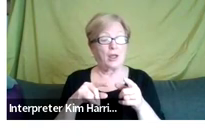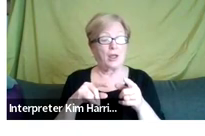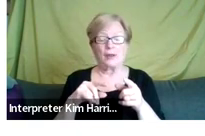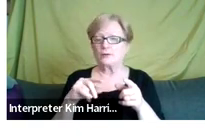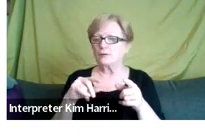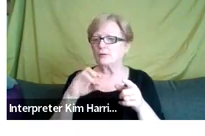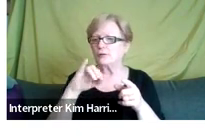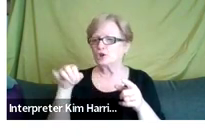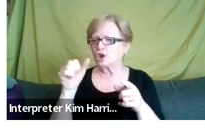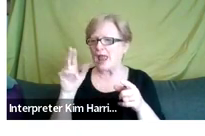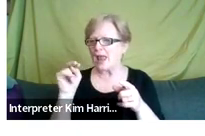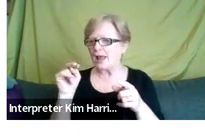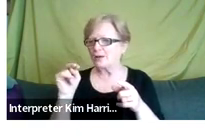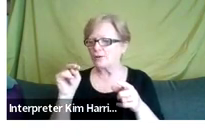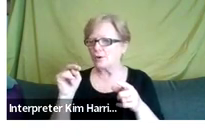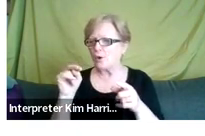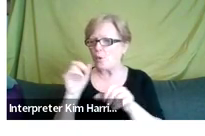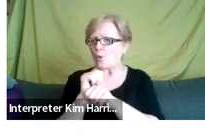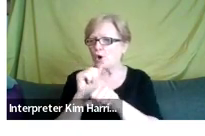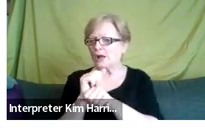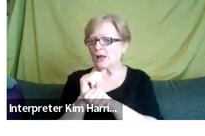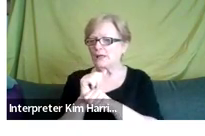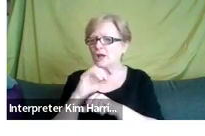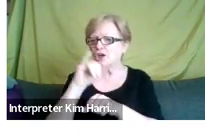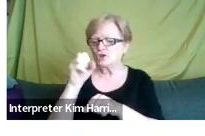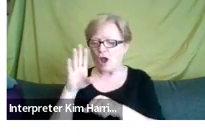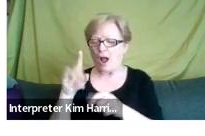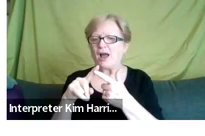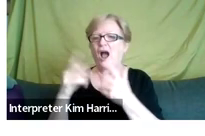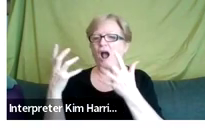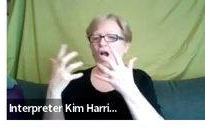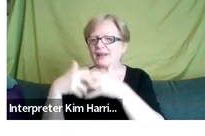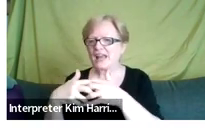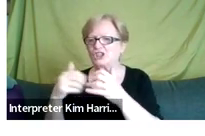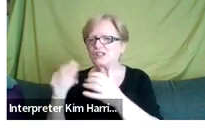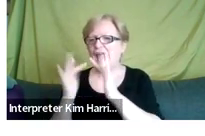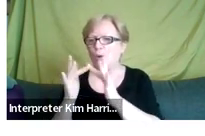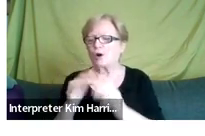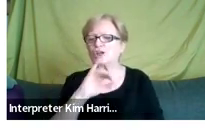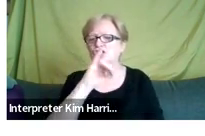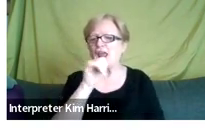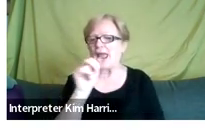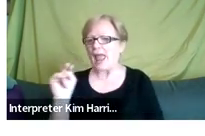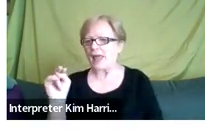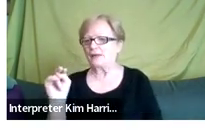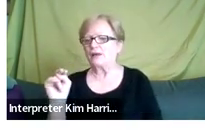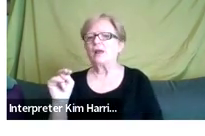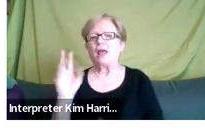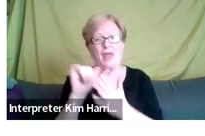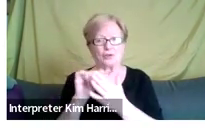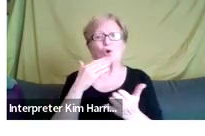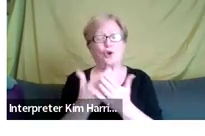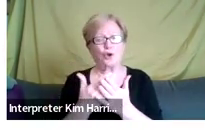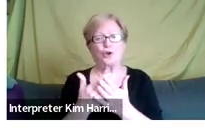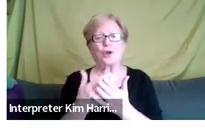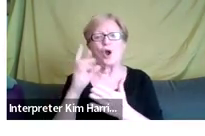that's the Job Accommodation Network. And so that is a really great